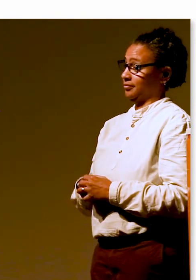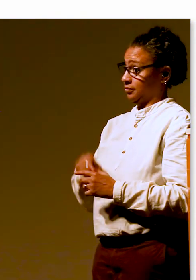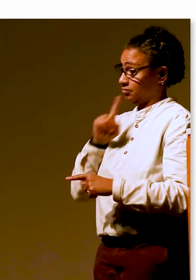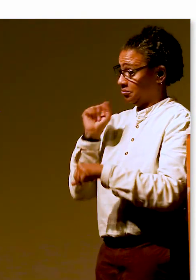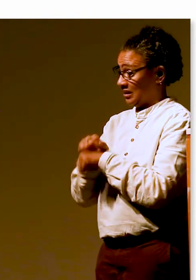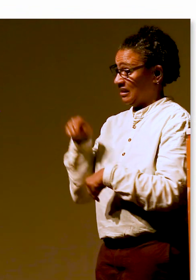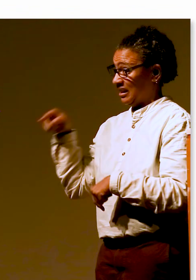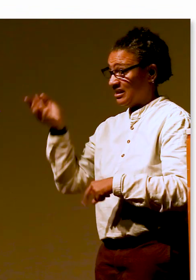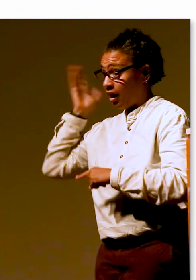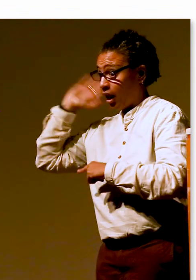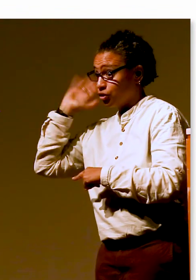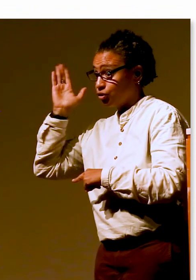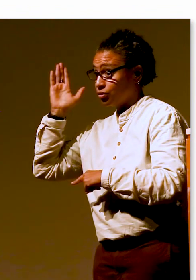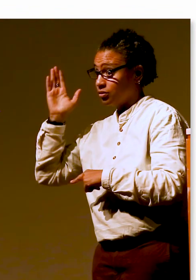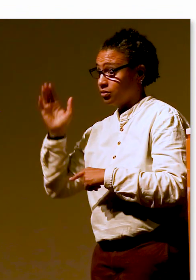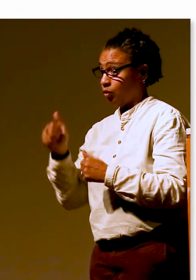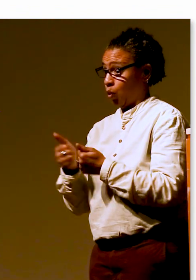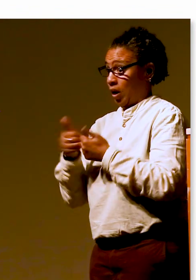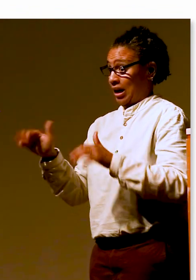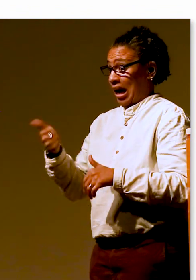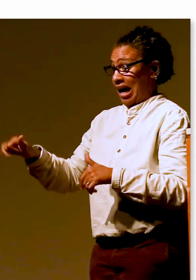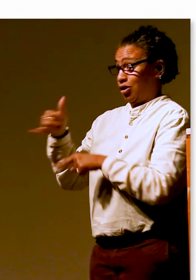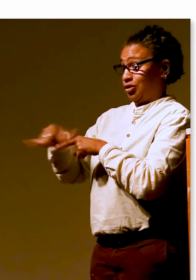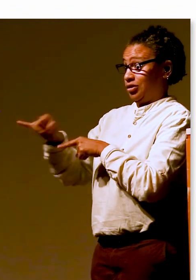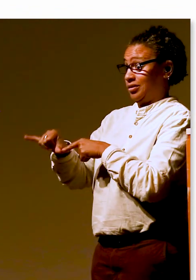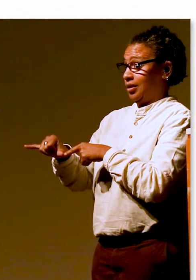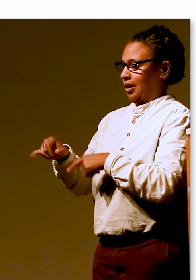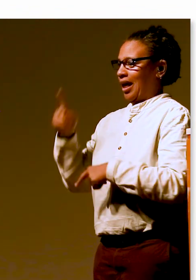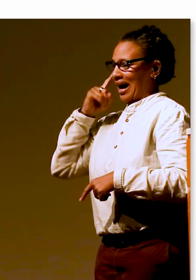saw that there were children in the audience, and like, this is a big step for me.